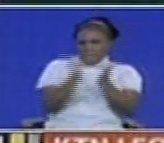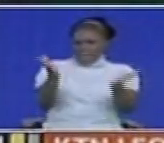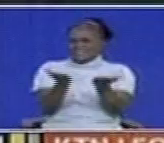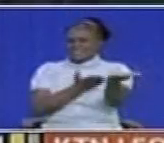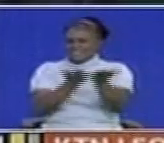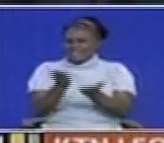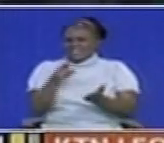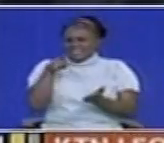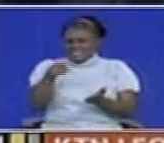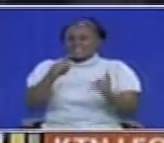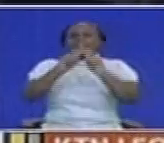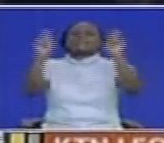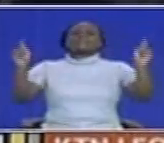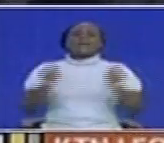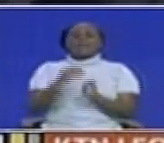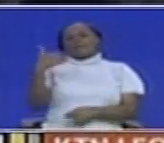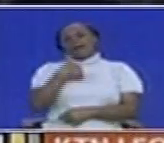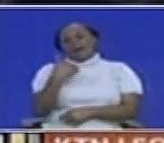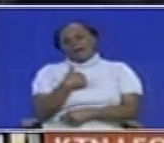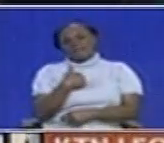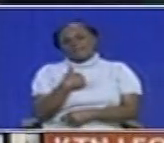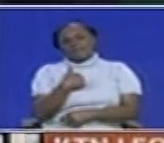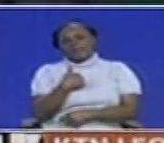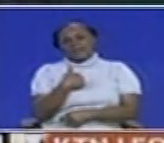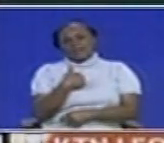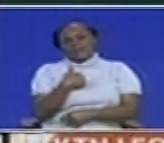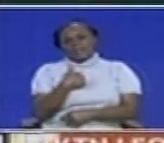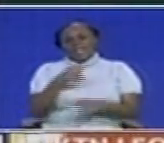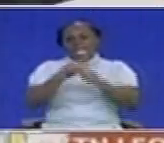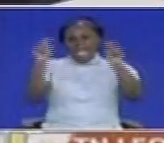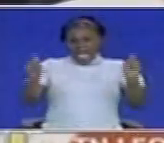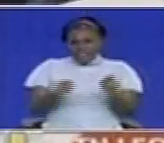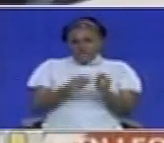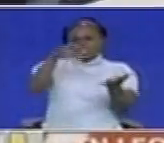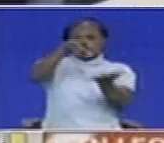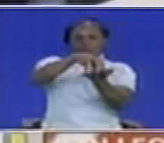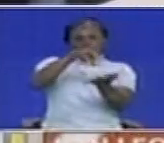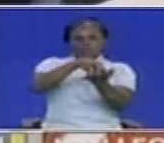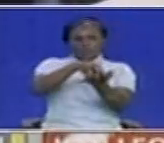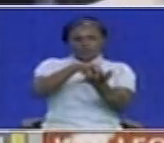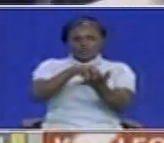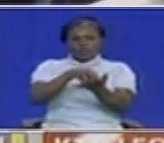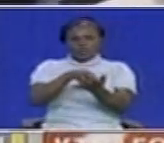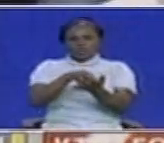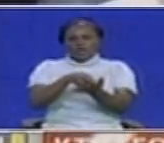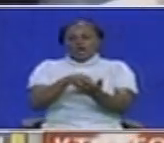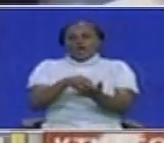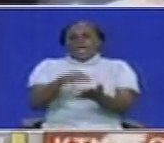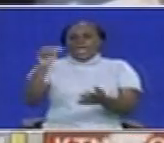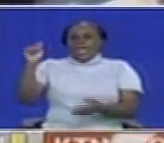it is tribal. They are institutionalizing what we call an ethno-state. Ni mambo ya provincial